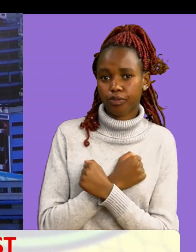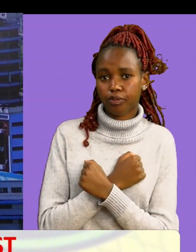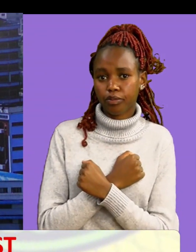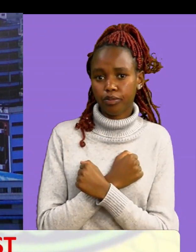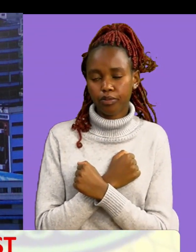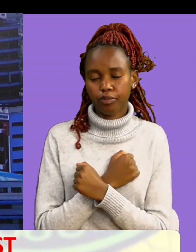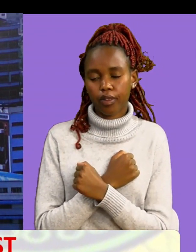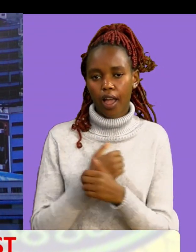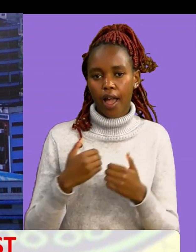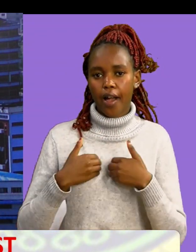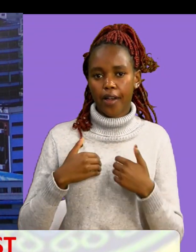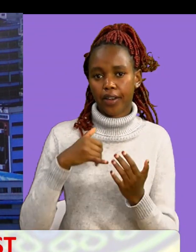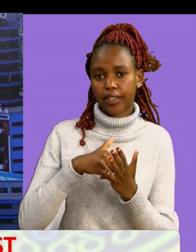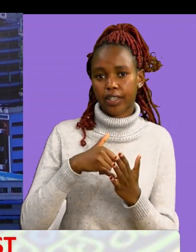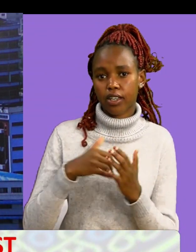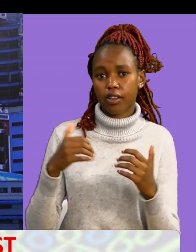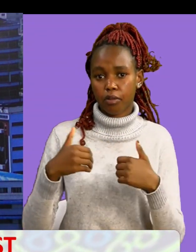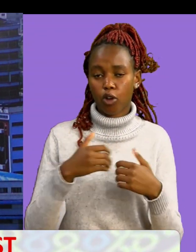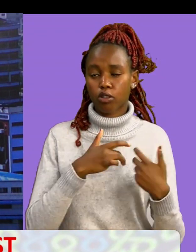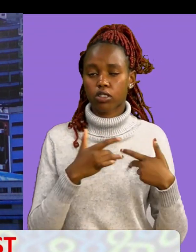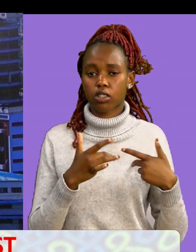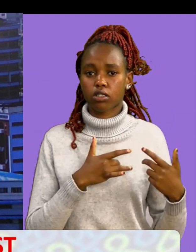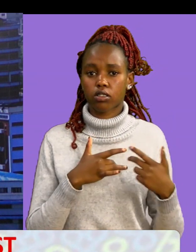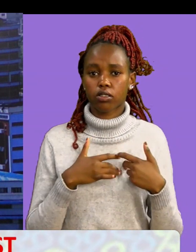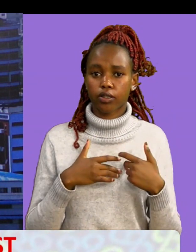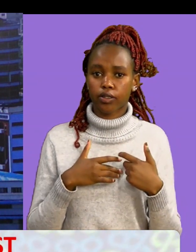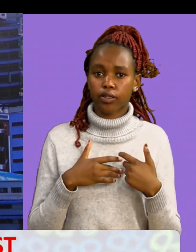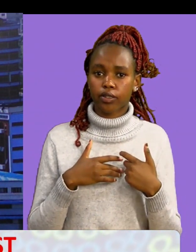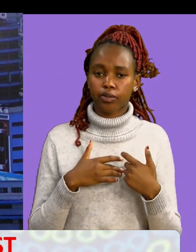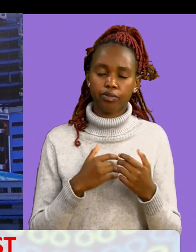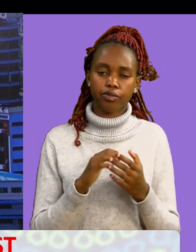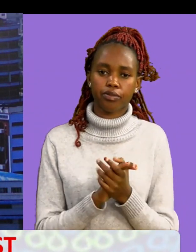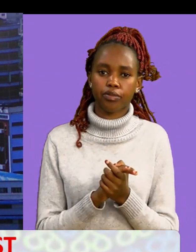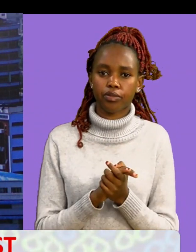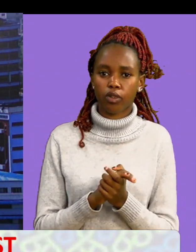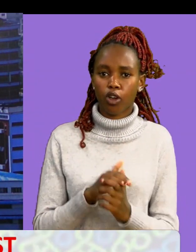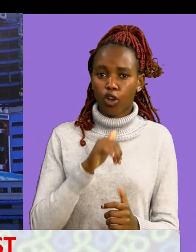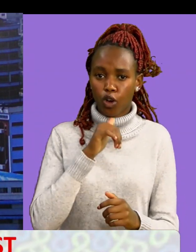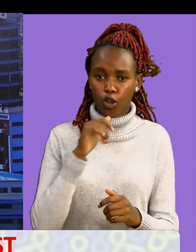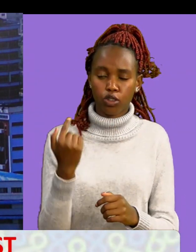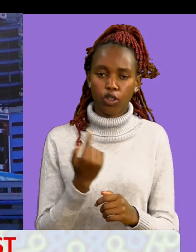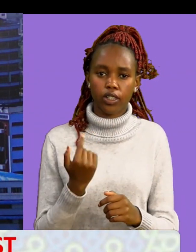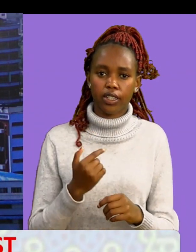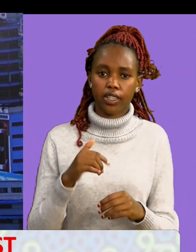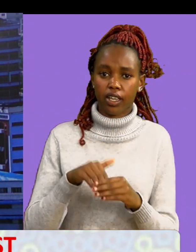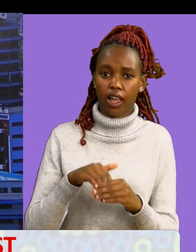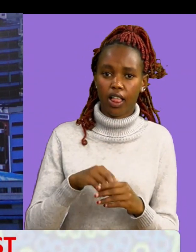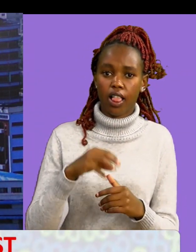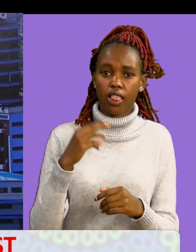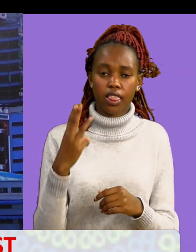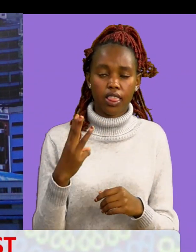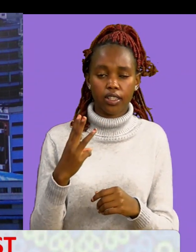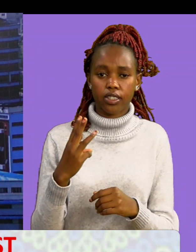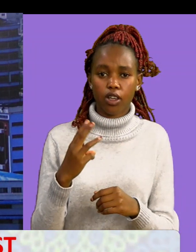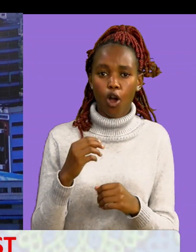having an inclusive community is concerned. So I implore you pale hivyo nje, yeah, it's not only even about the 3rd of December, which is the official